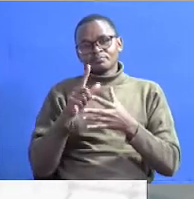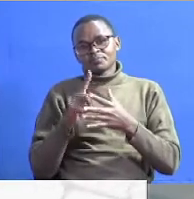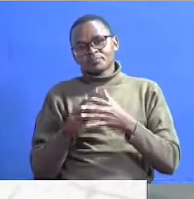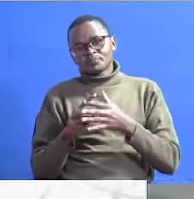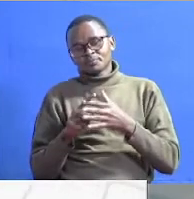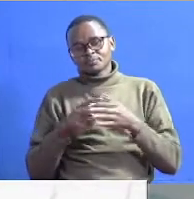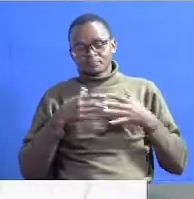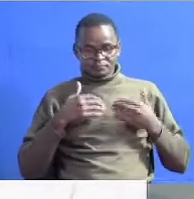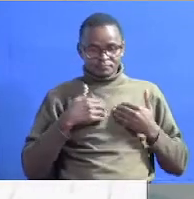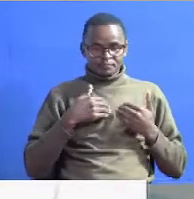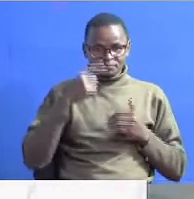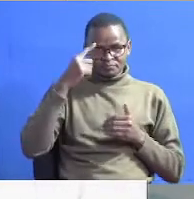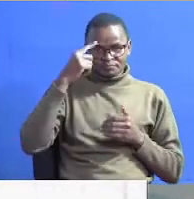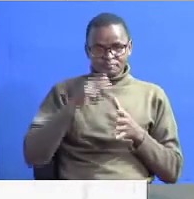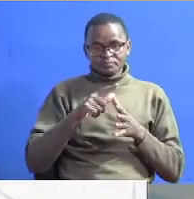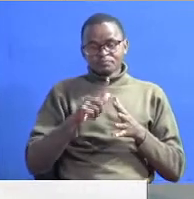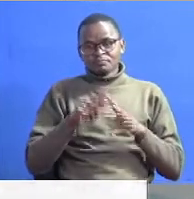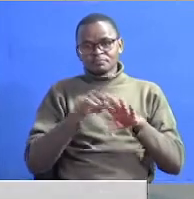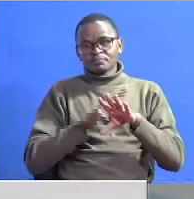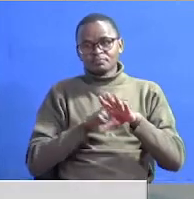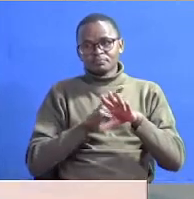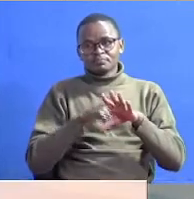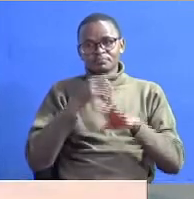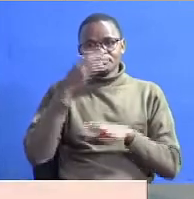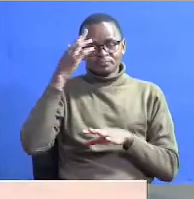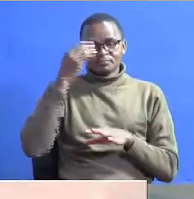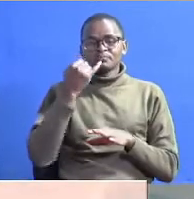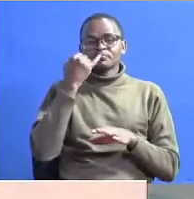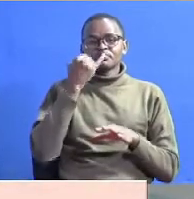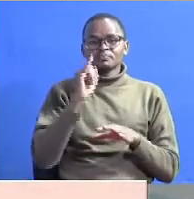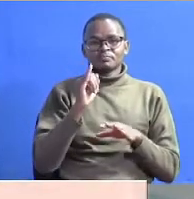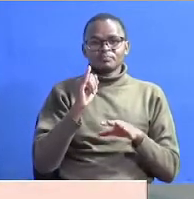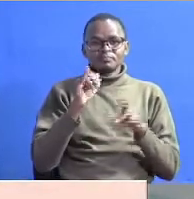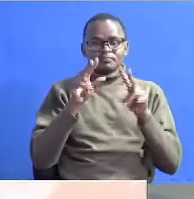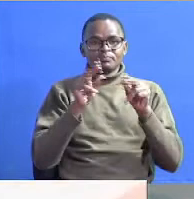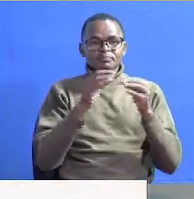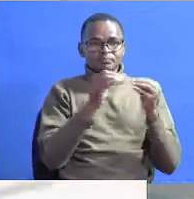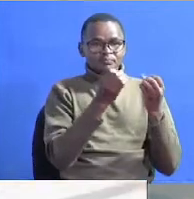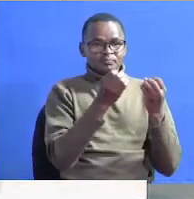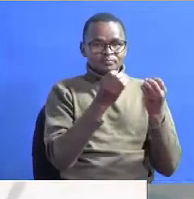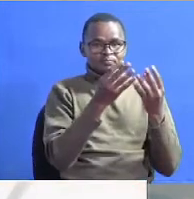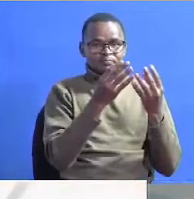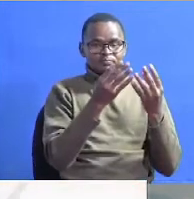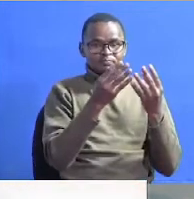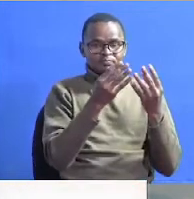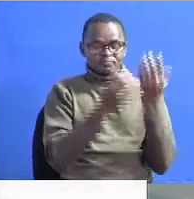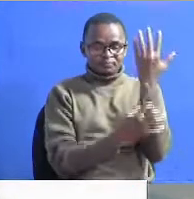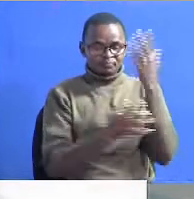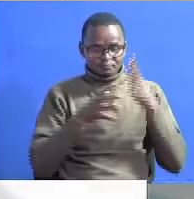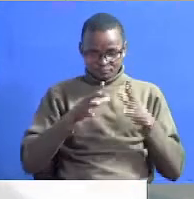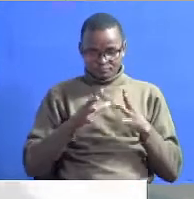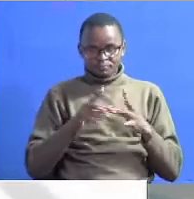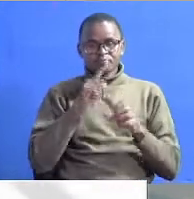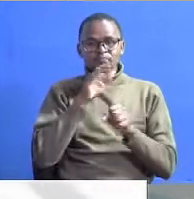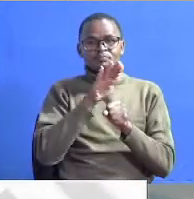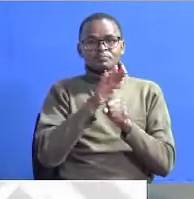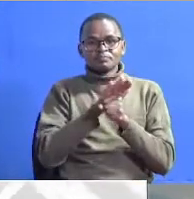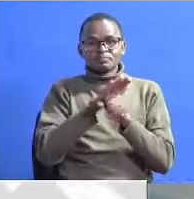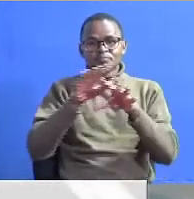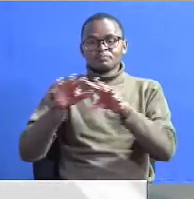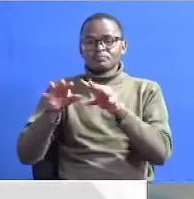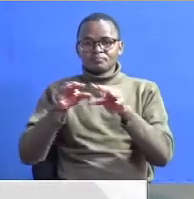have cognizant of the fact that there is million number of hustlers. Now he promised, or he